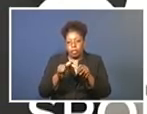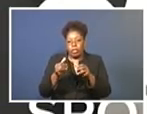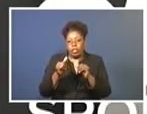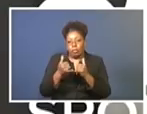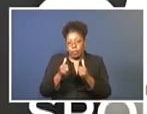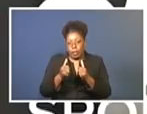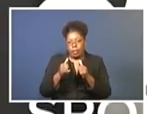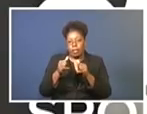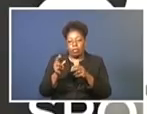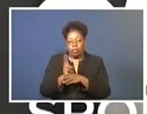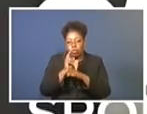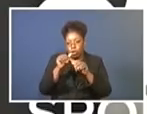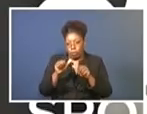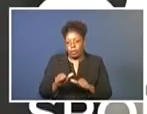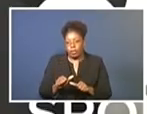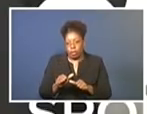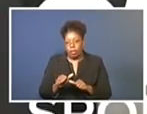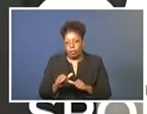your ability to get